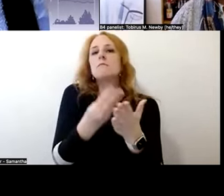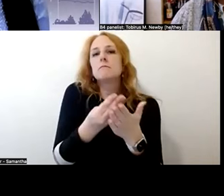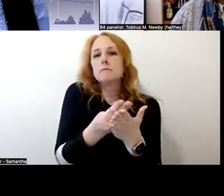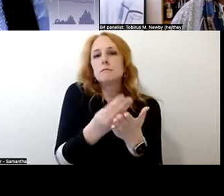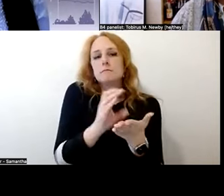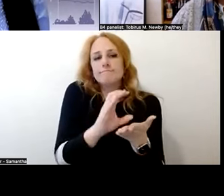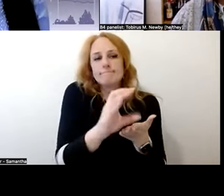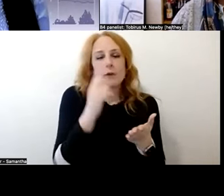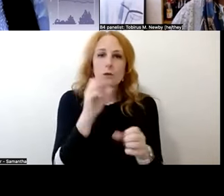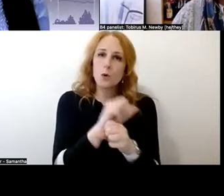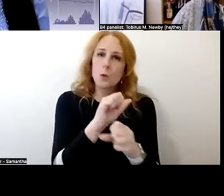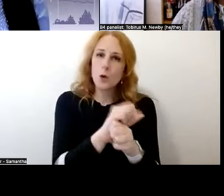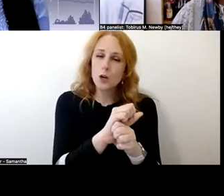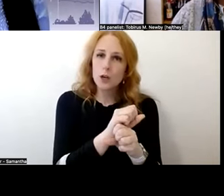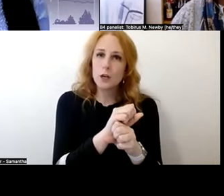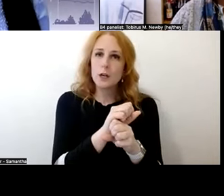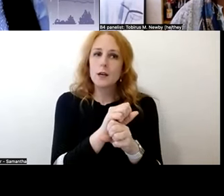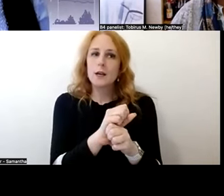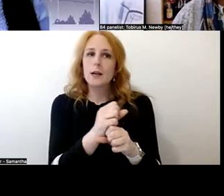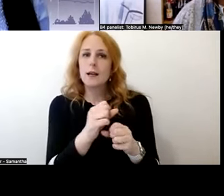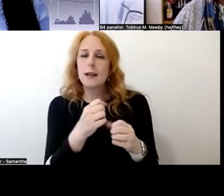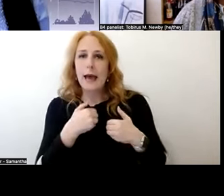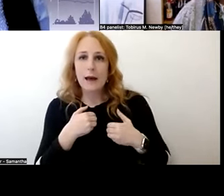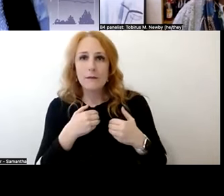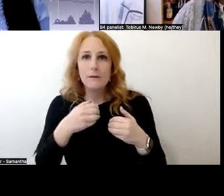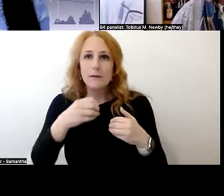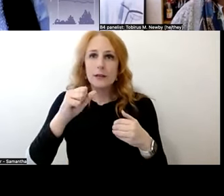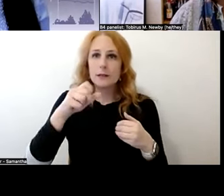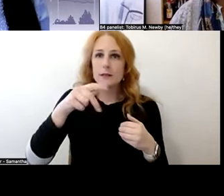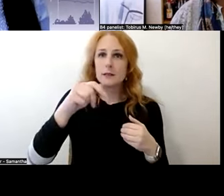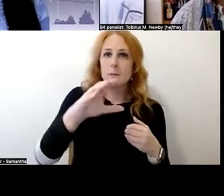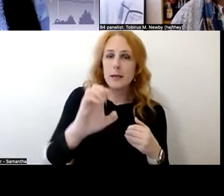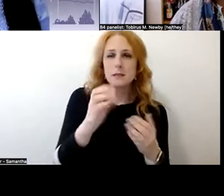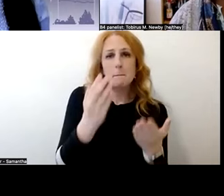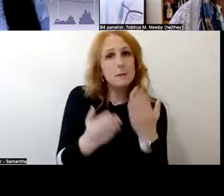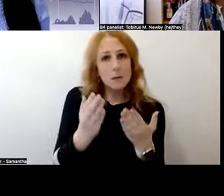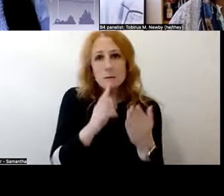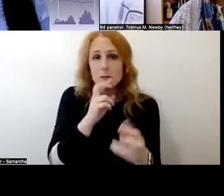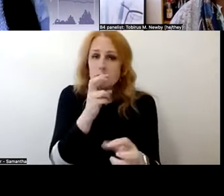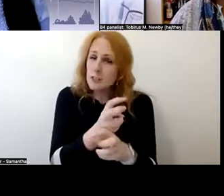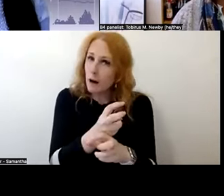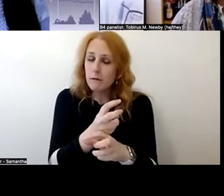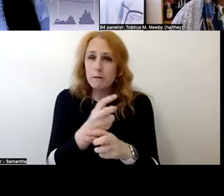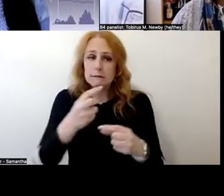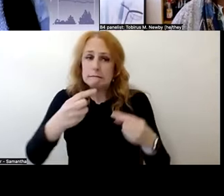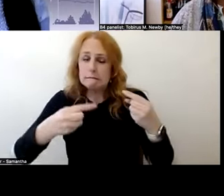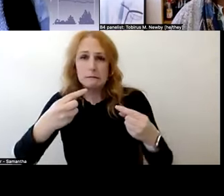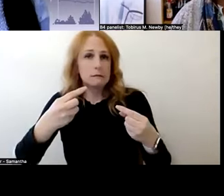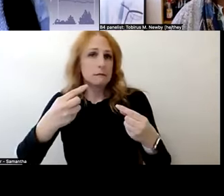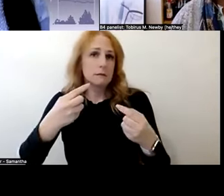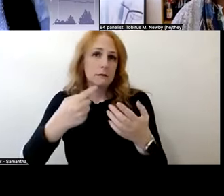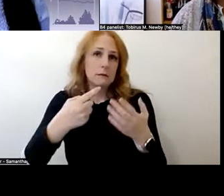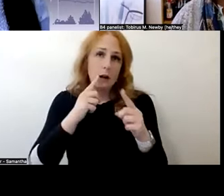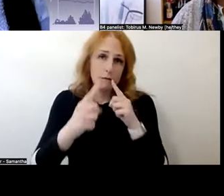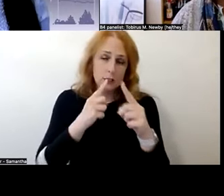create safety and engaging the contradictions and holding space for what may be friction-laden conversations based in a variety of ideologies,